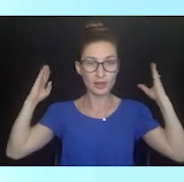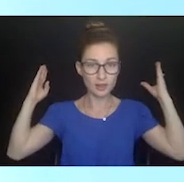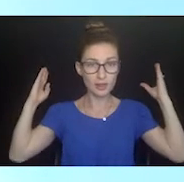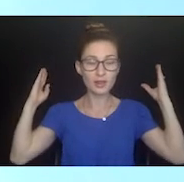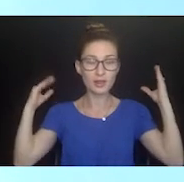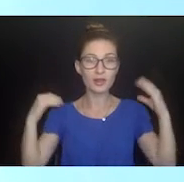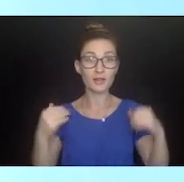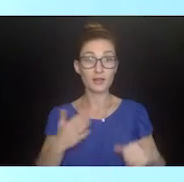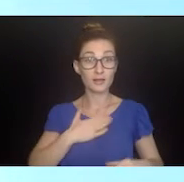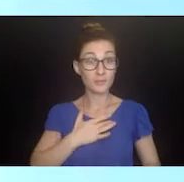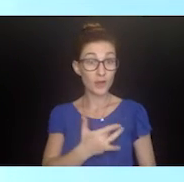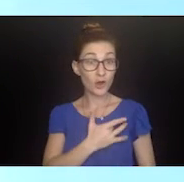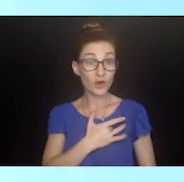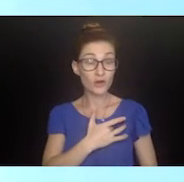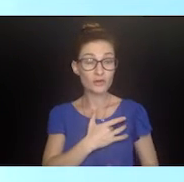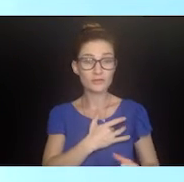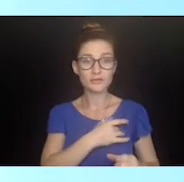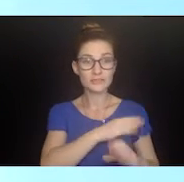my heart.